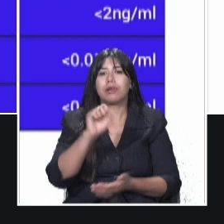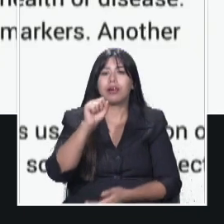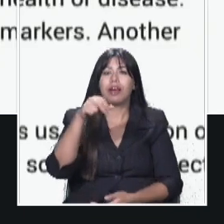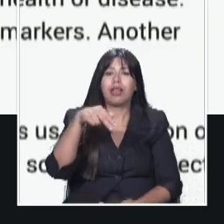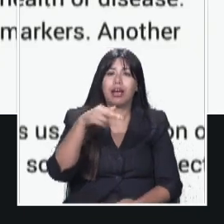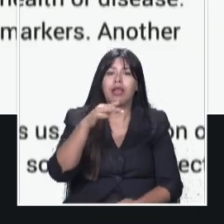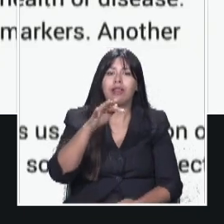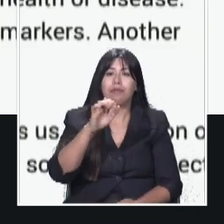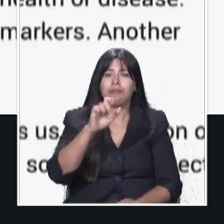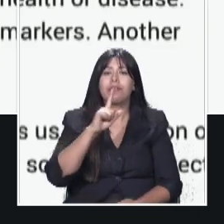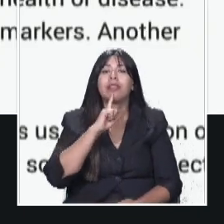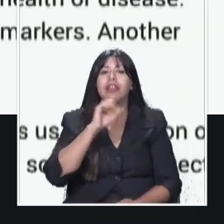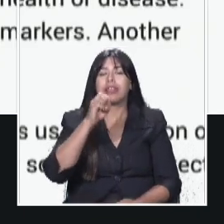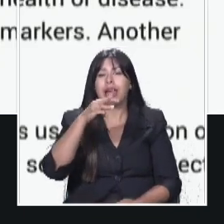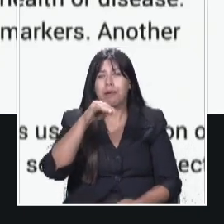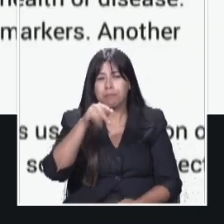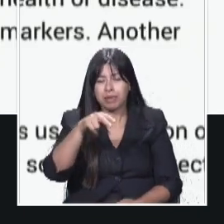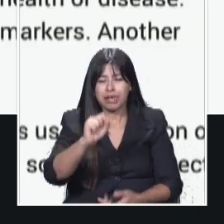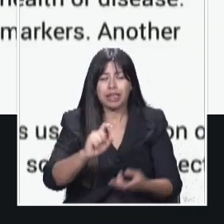illegal drugs.